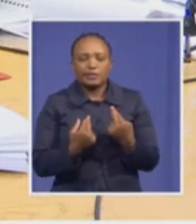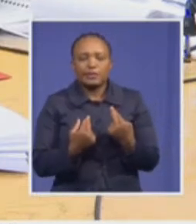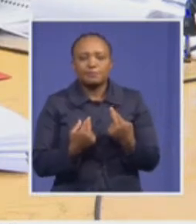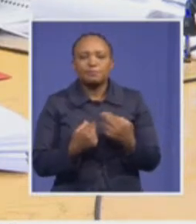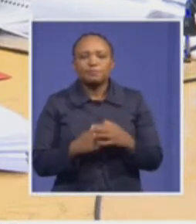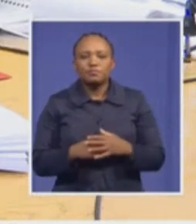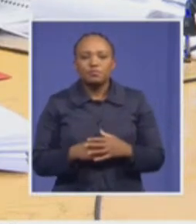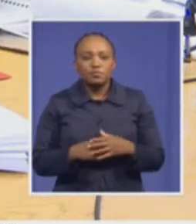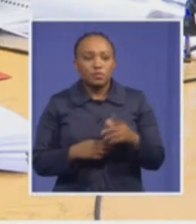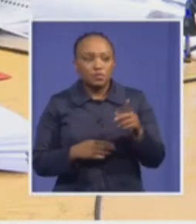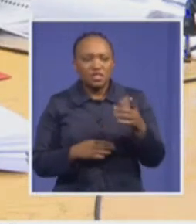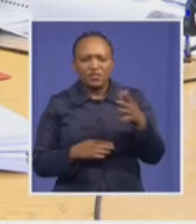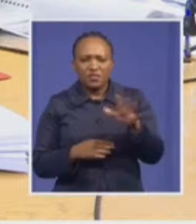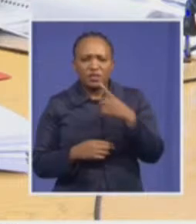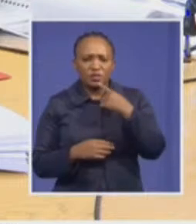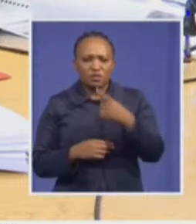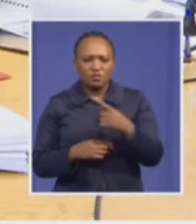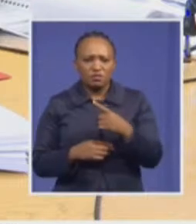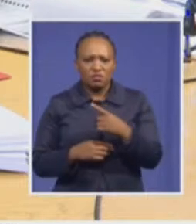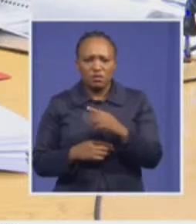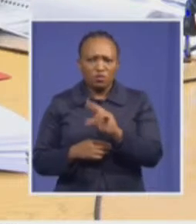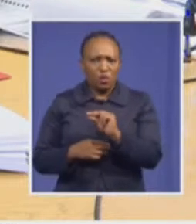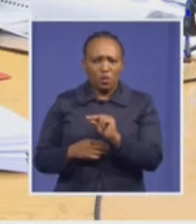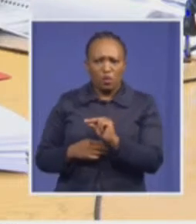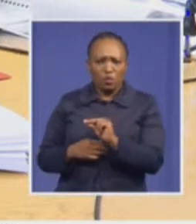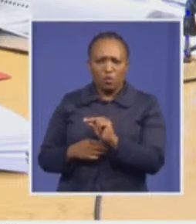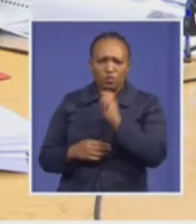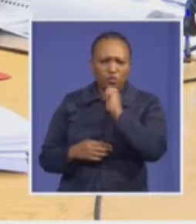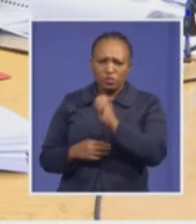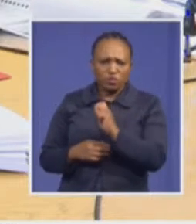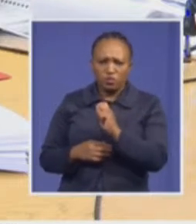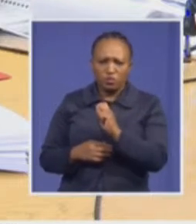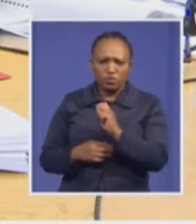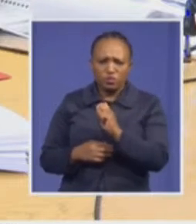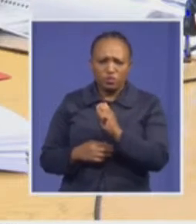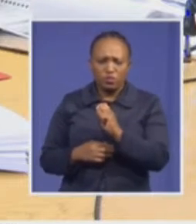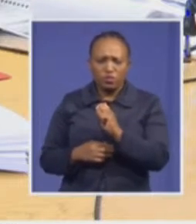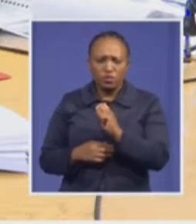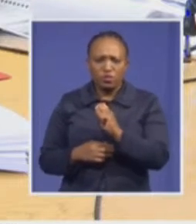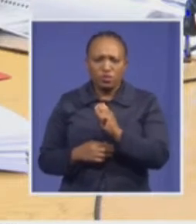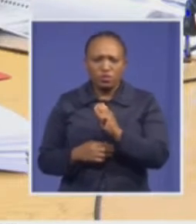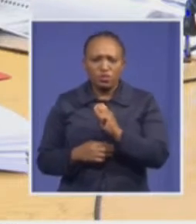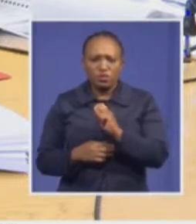is not true. And I think I also say, I doubted that this is true.